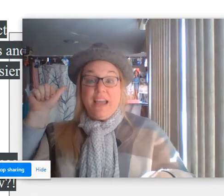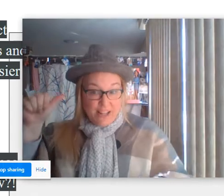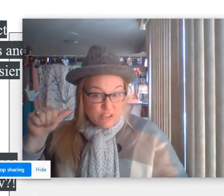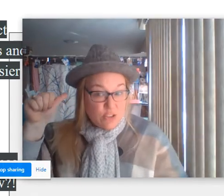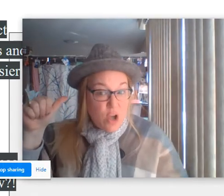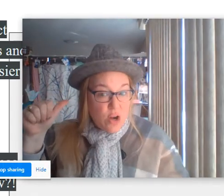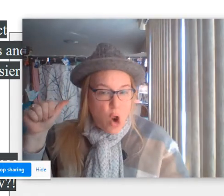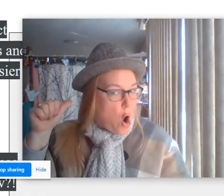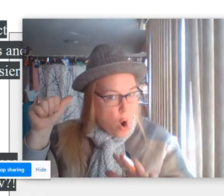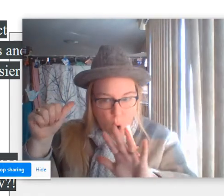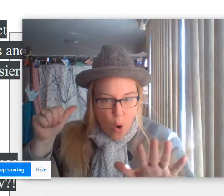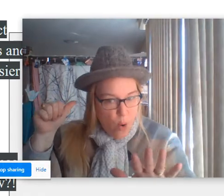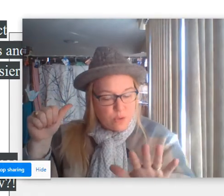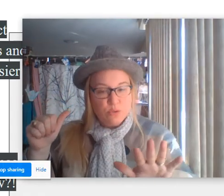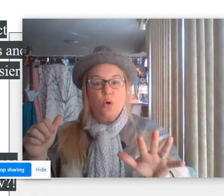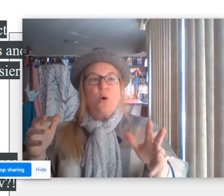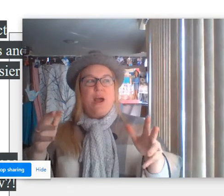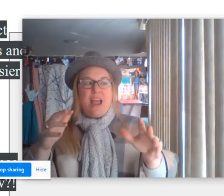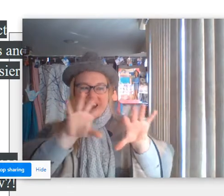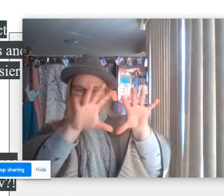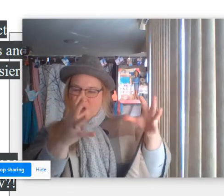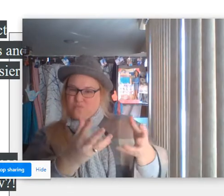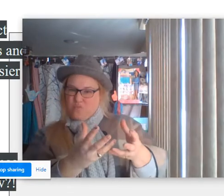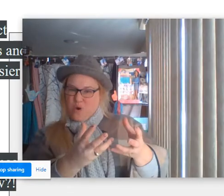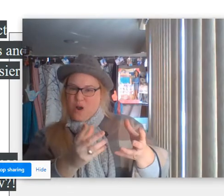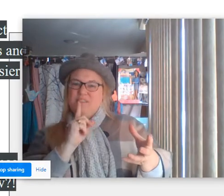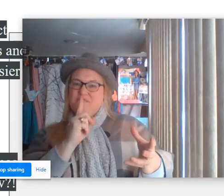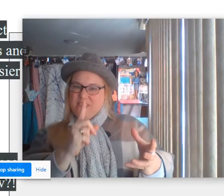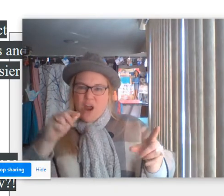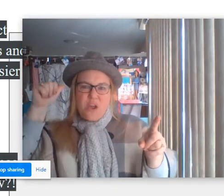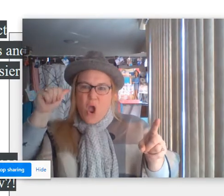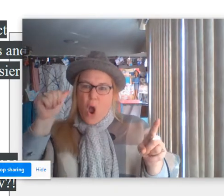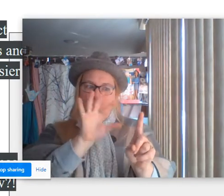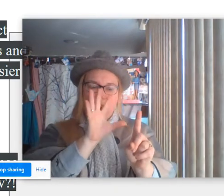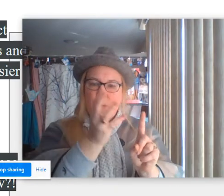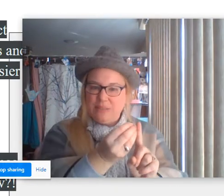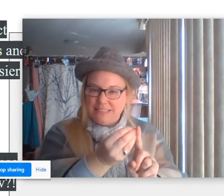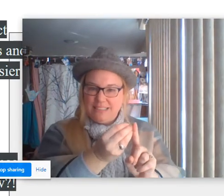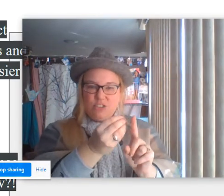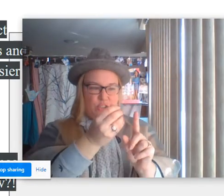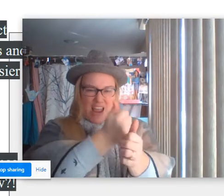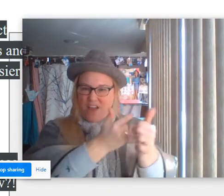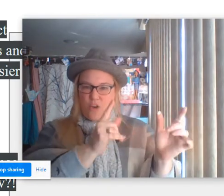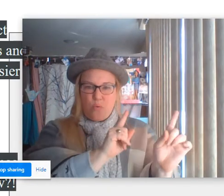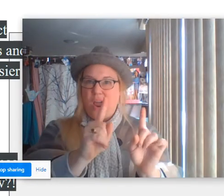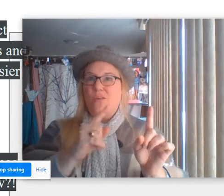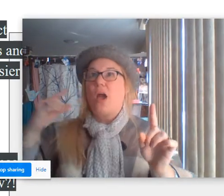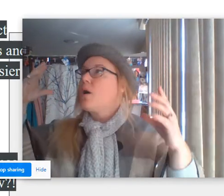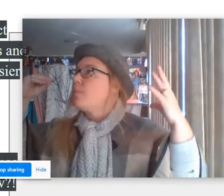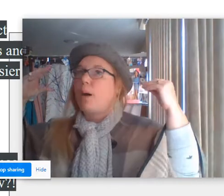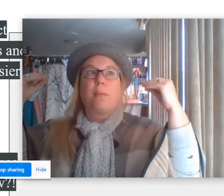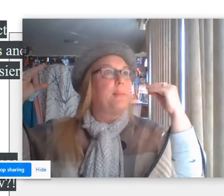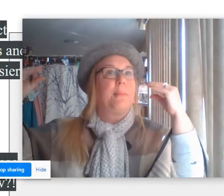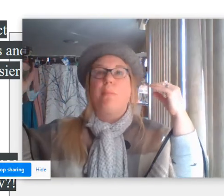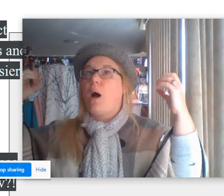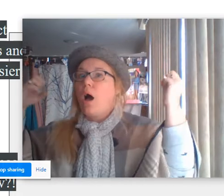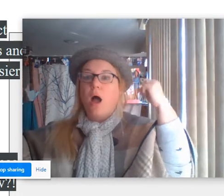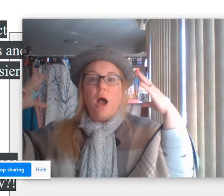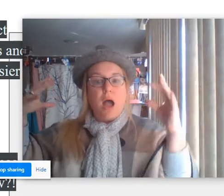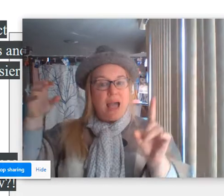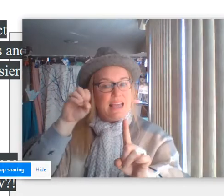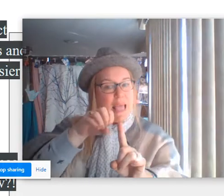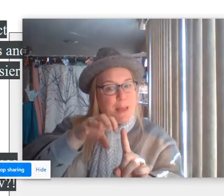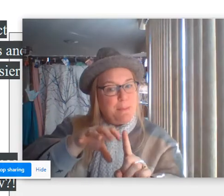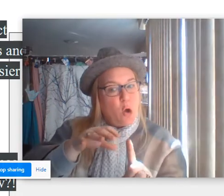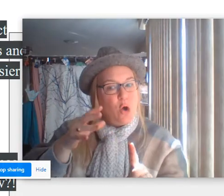a very audio-centric world. Everywhere you go, you're getting audio input. It also, sign language also